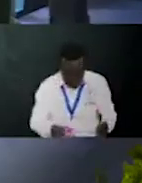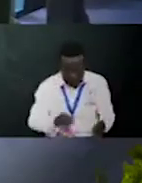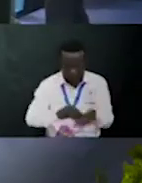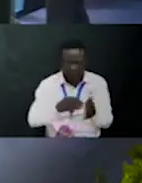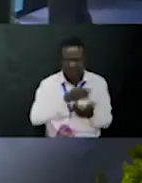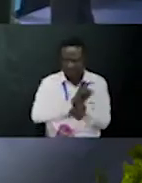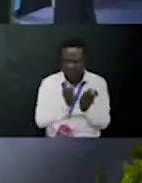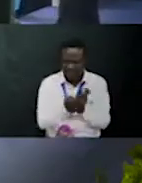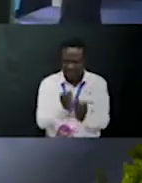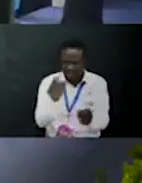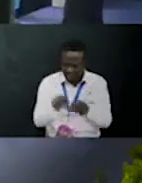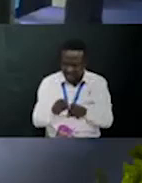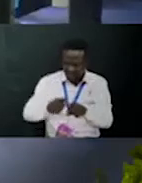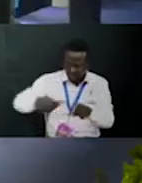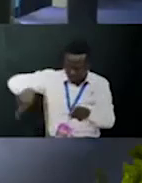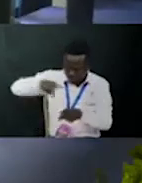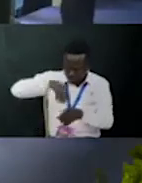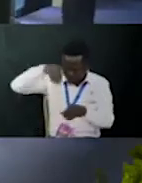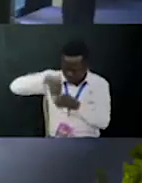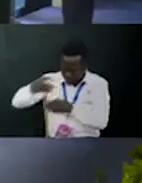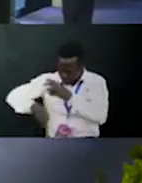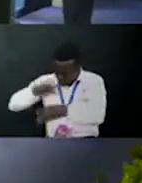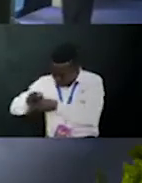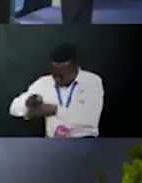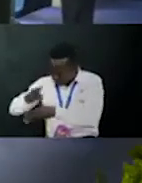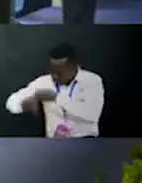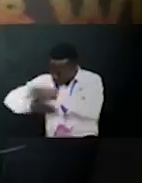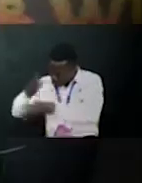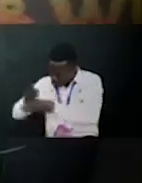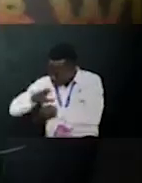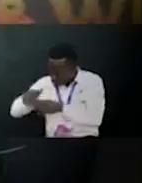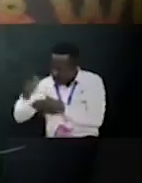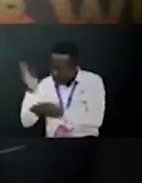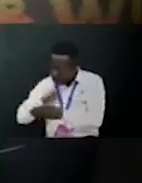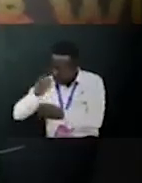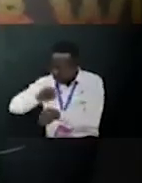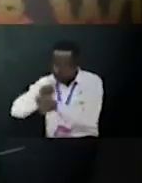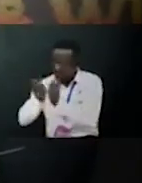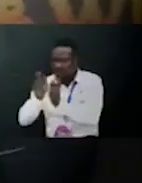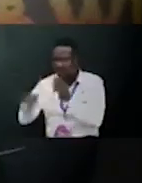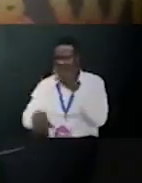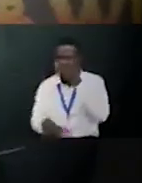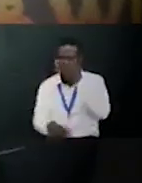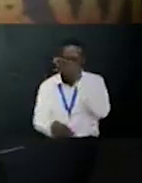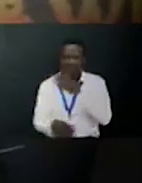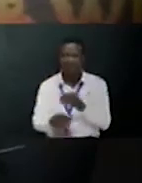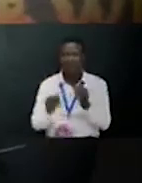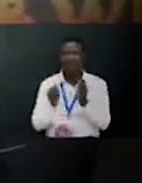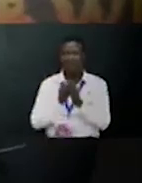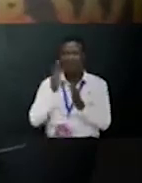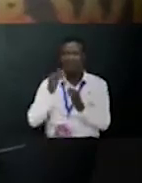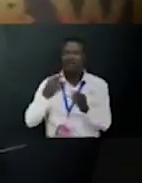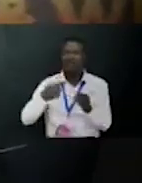must change. That is why some of us, we become confused when we hear about the 70%+ of Ghanaians